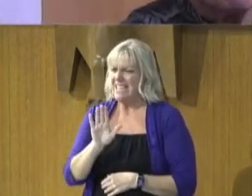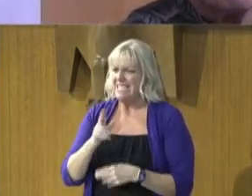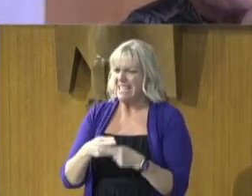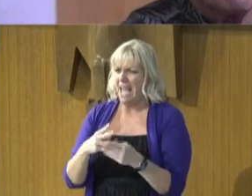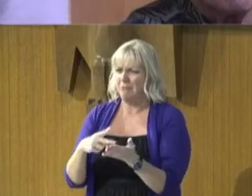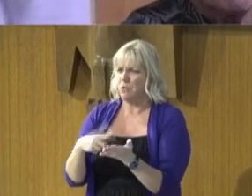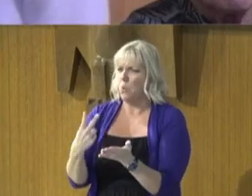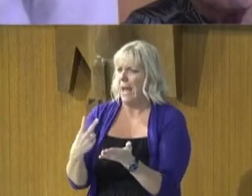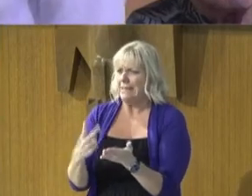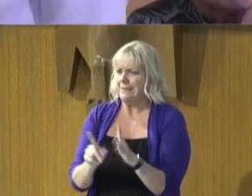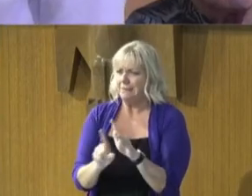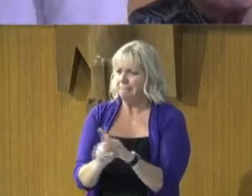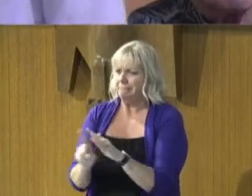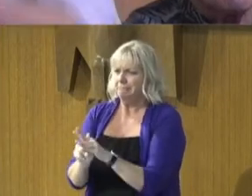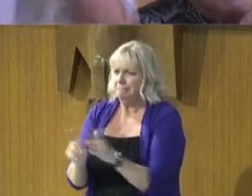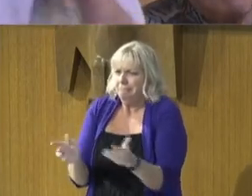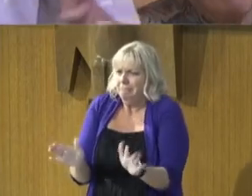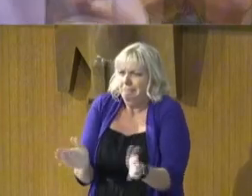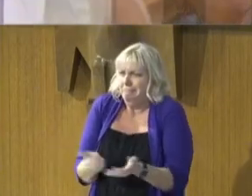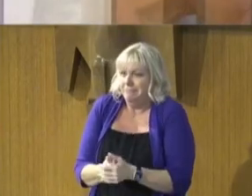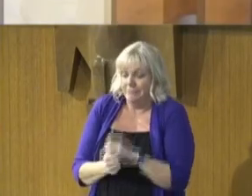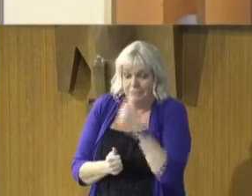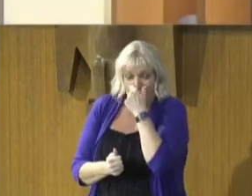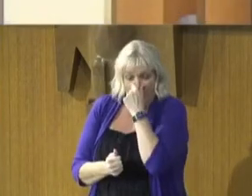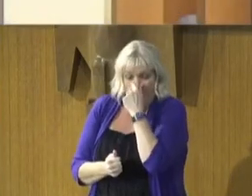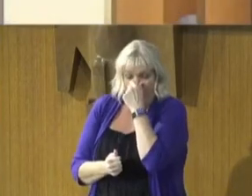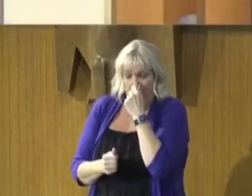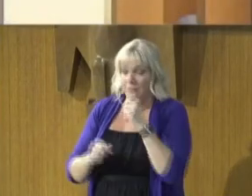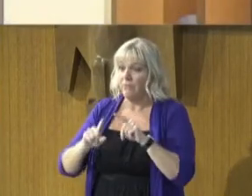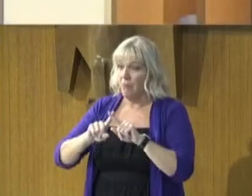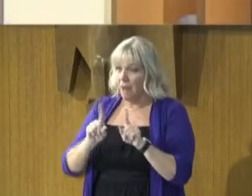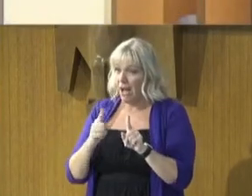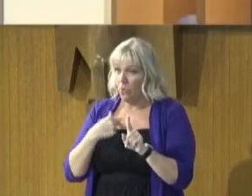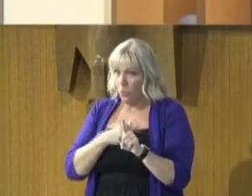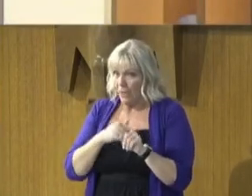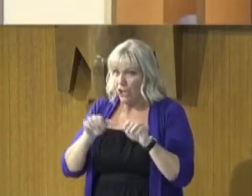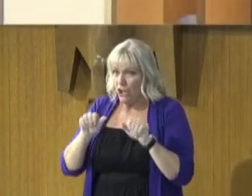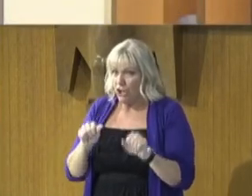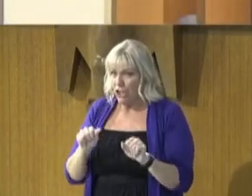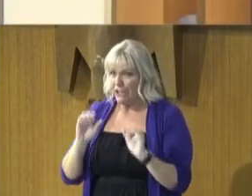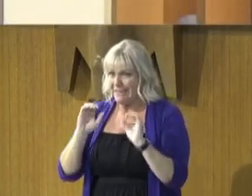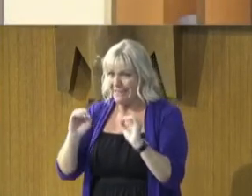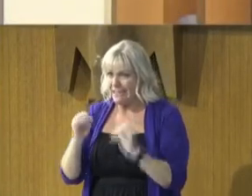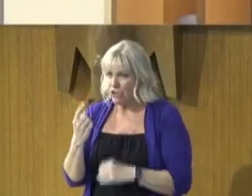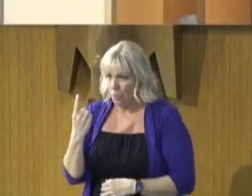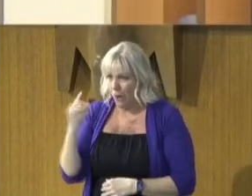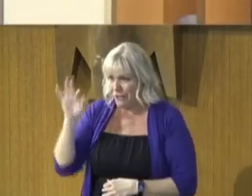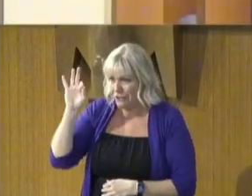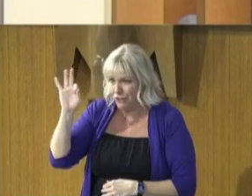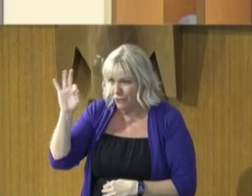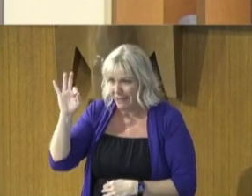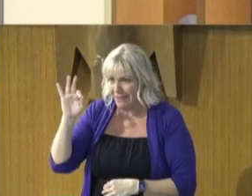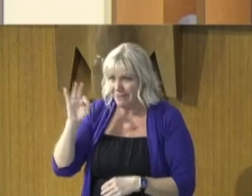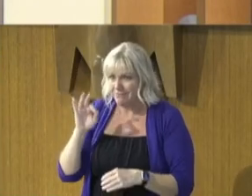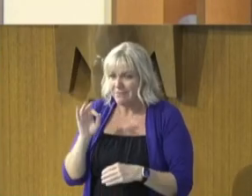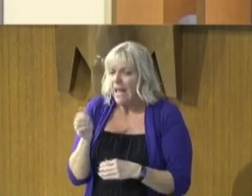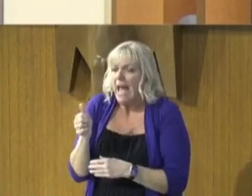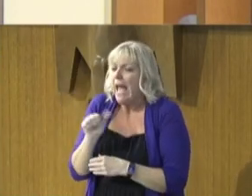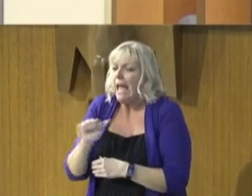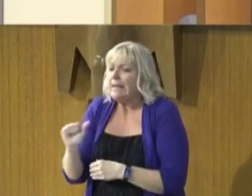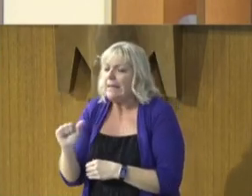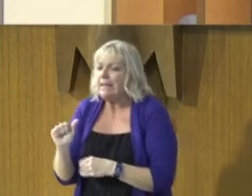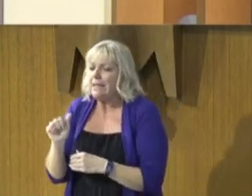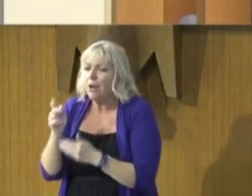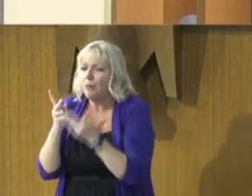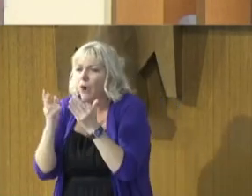of history in the Bible. Now, honestly, though, we could have done a hidden figure sermon on almost any of the minor prophets